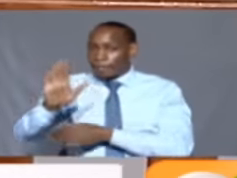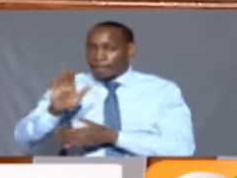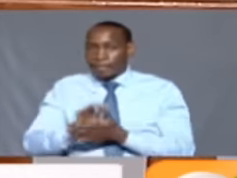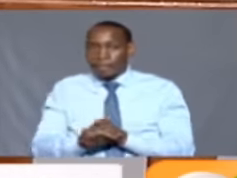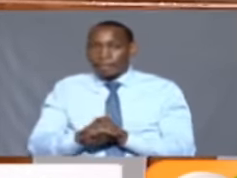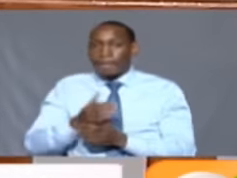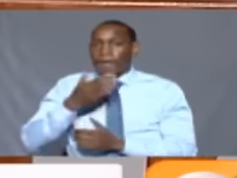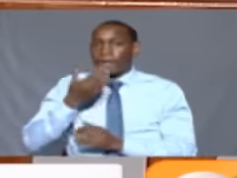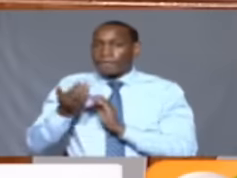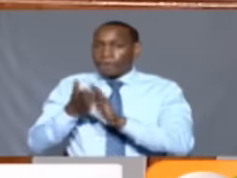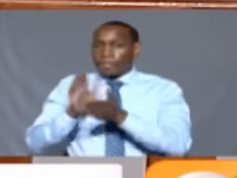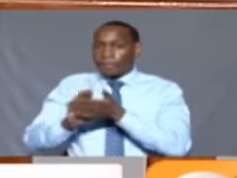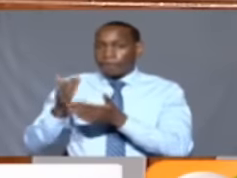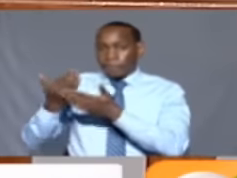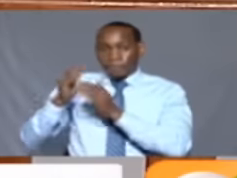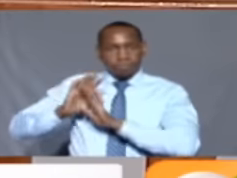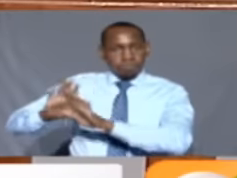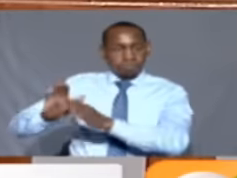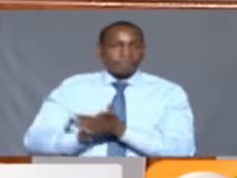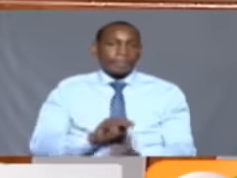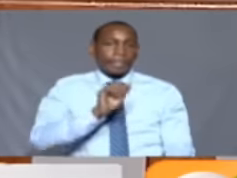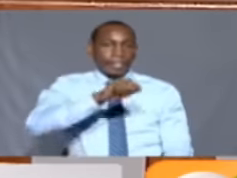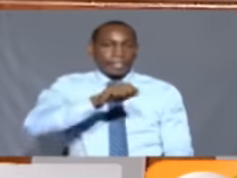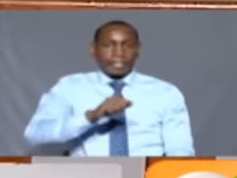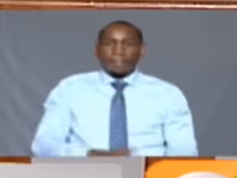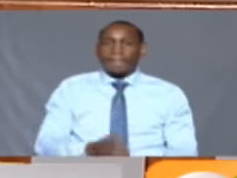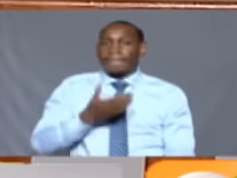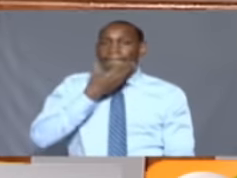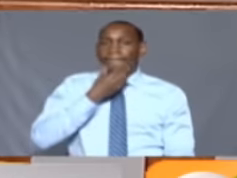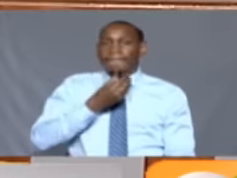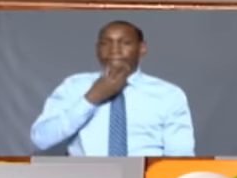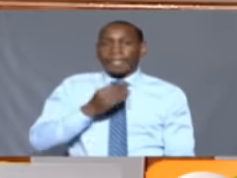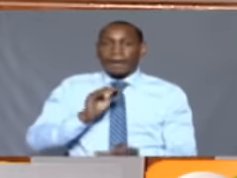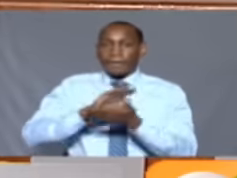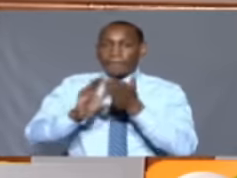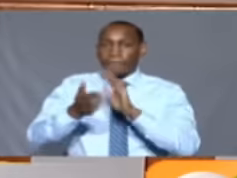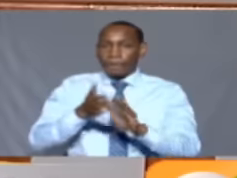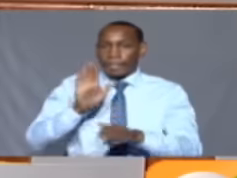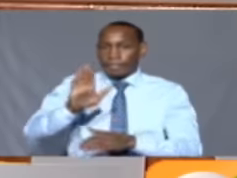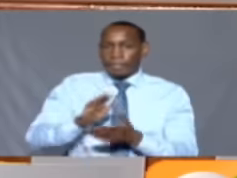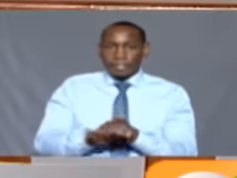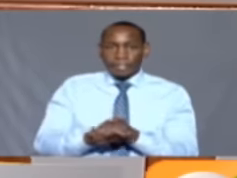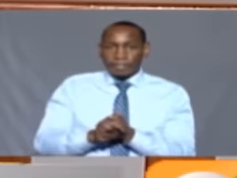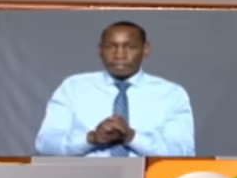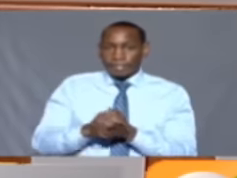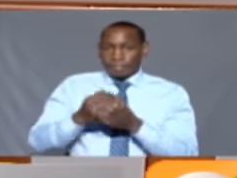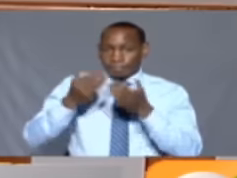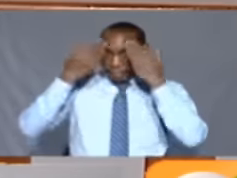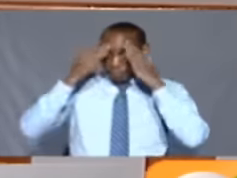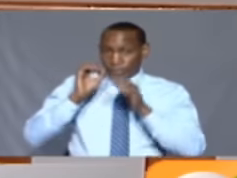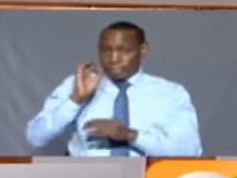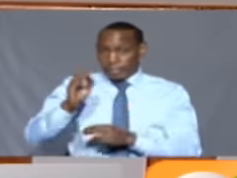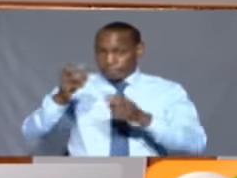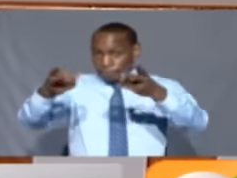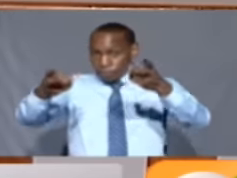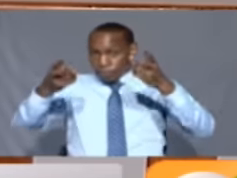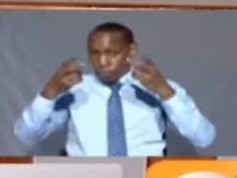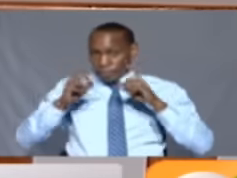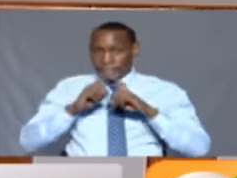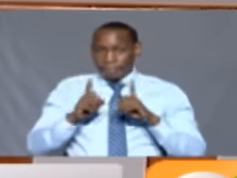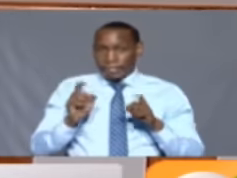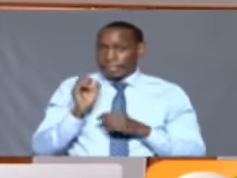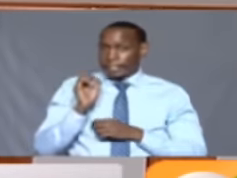him for abandoning you? Yes, Dad, I forgive you. I don't know where you are. I don't know if you're watching.